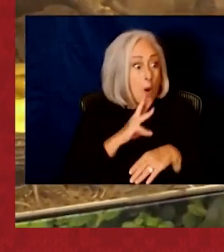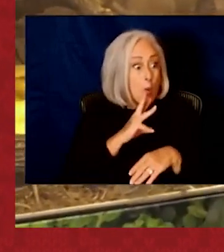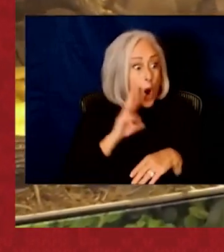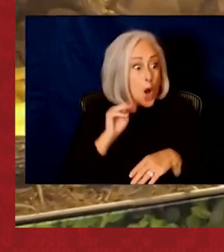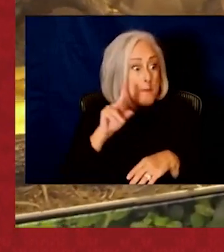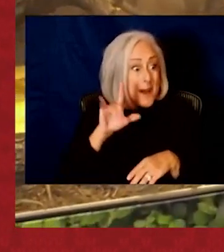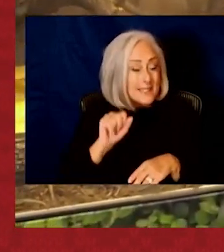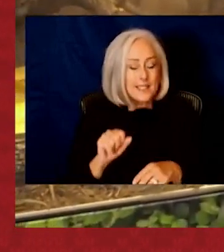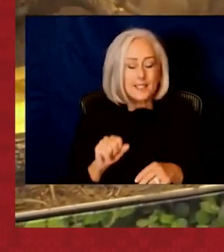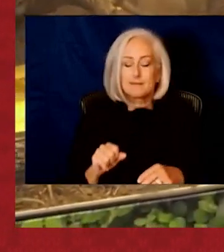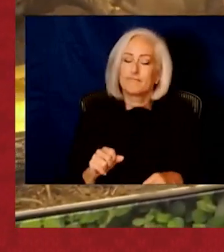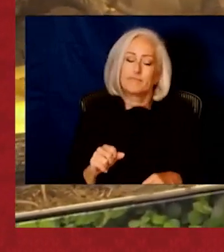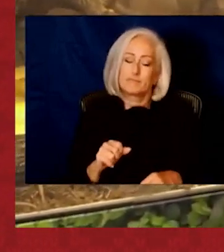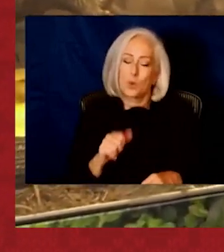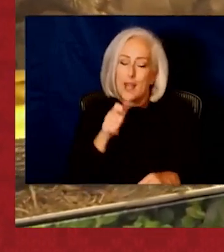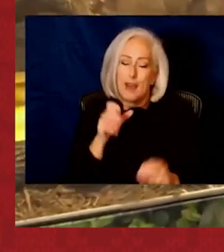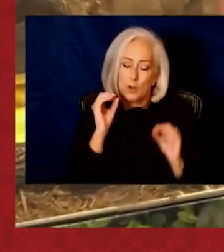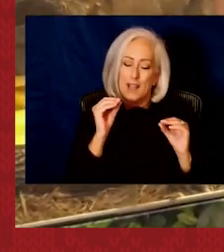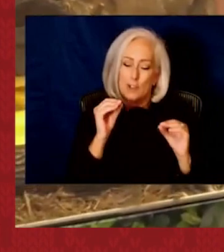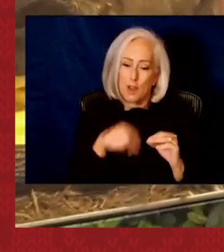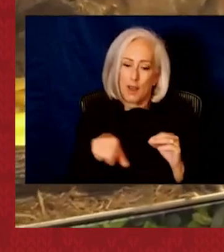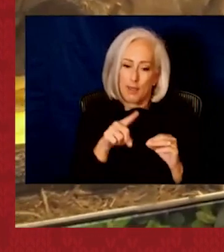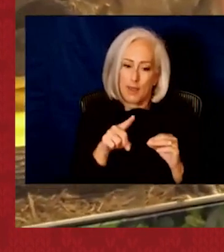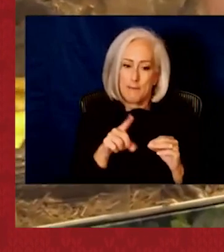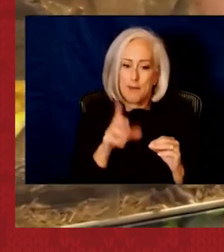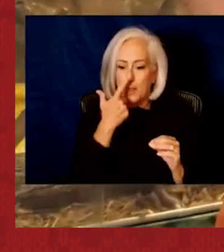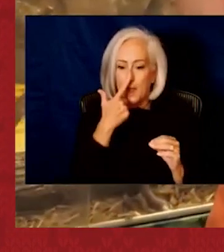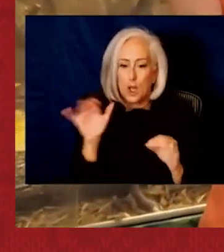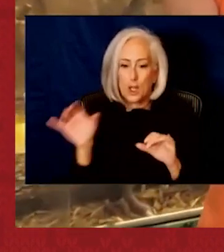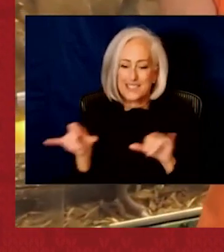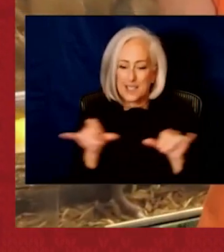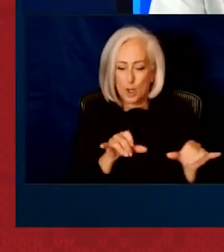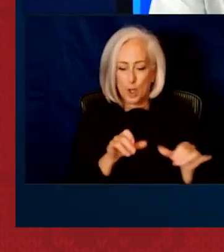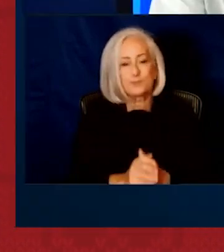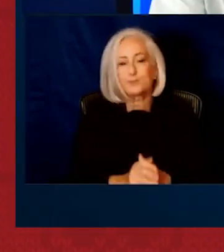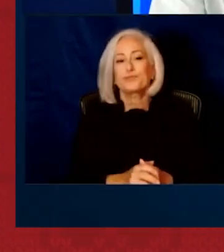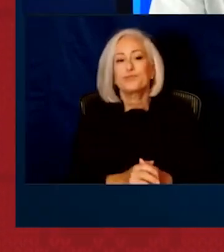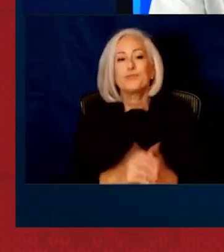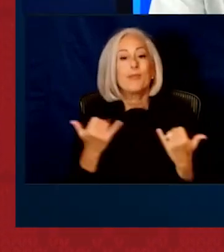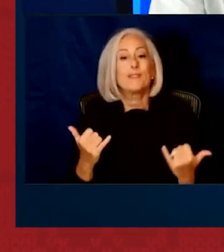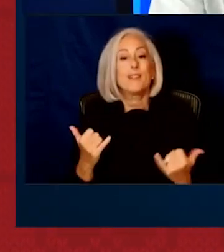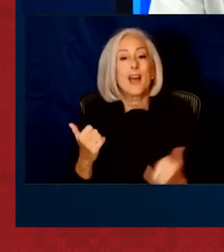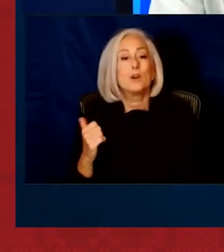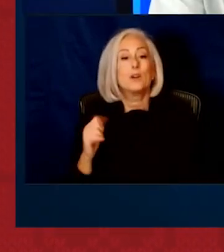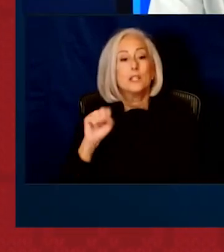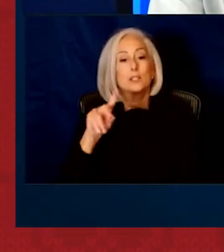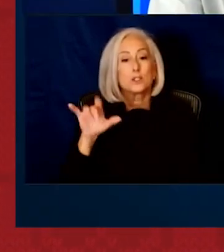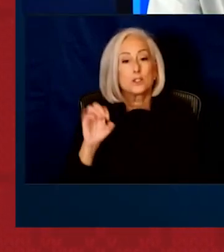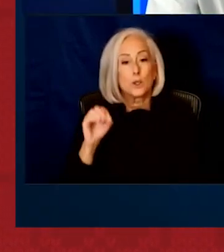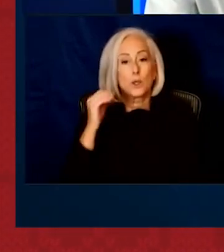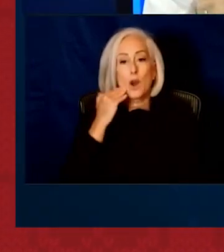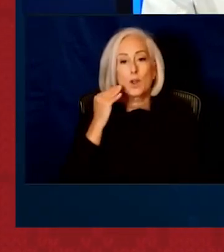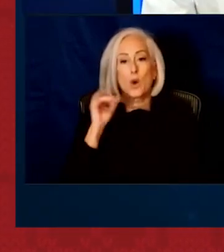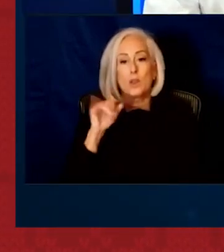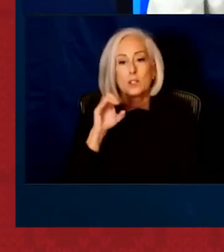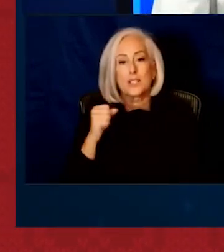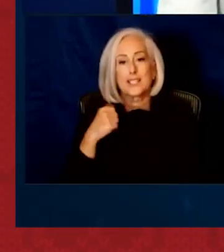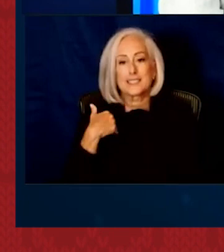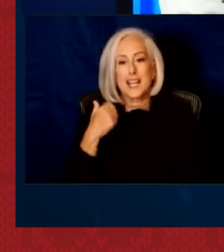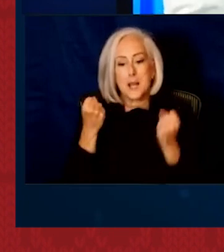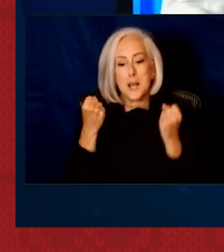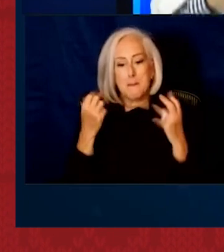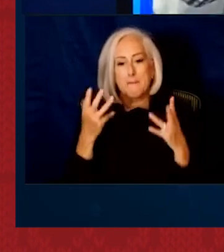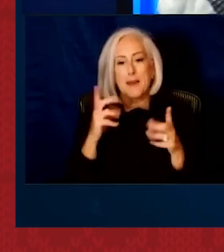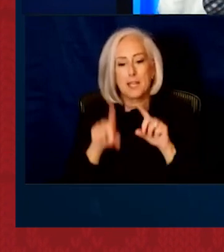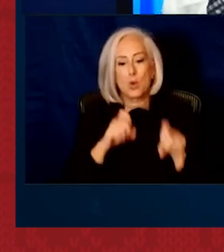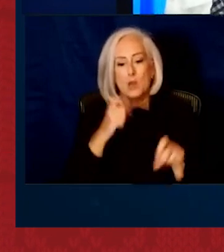Because they do look like A little similar. a little bit. I'm going to toss it back to the studio because I know Jess said she had lots of viewer questions for